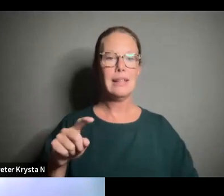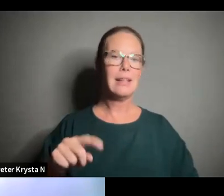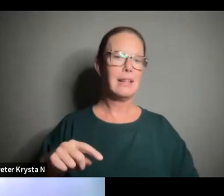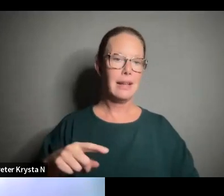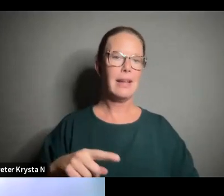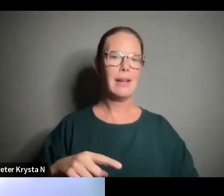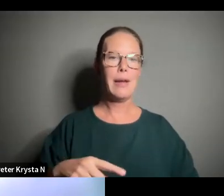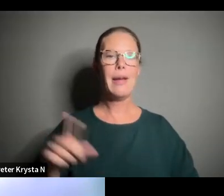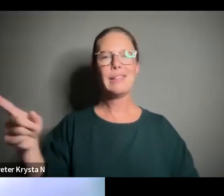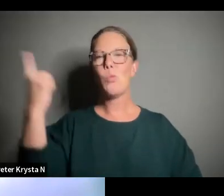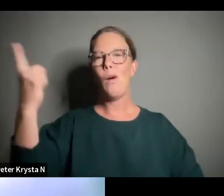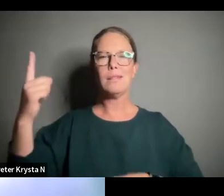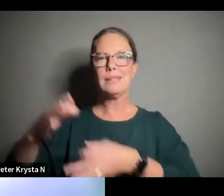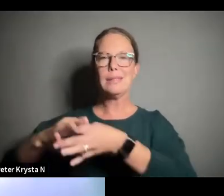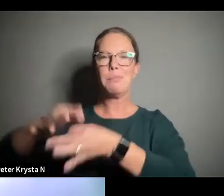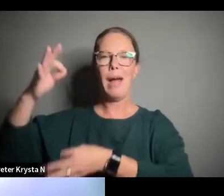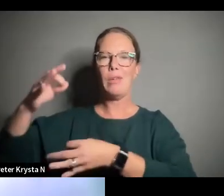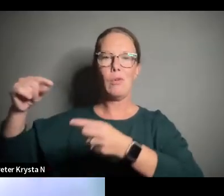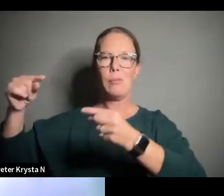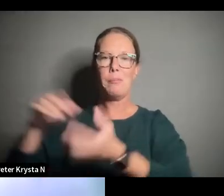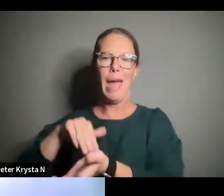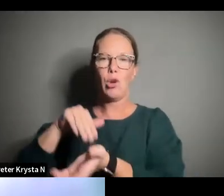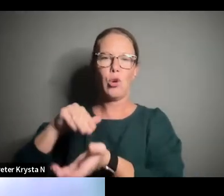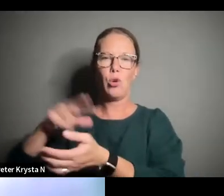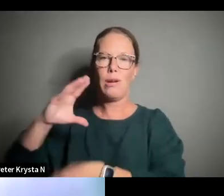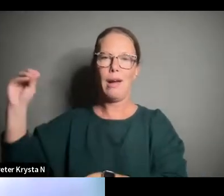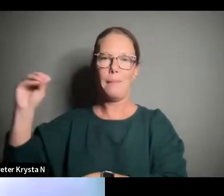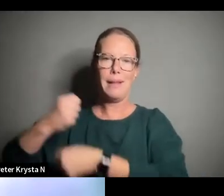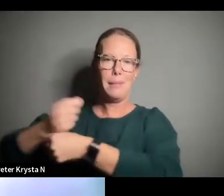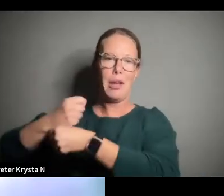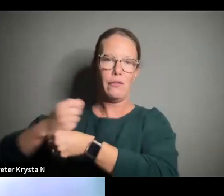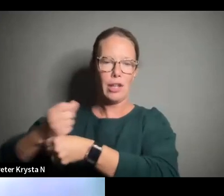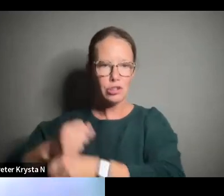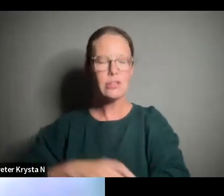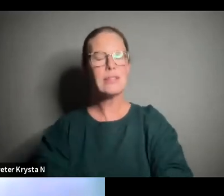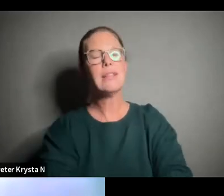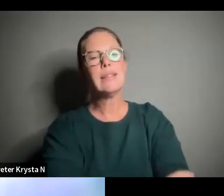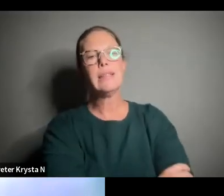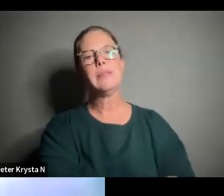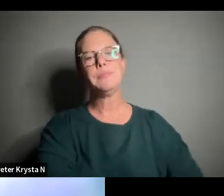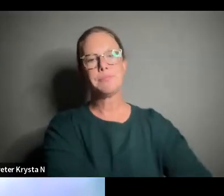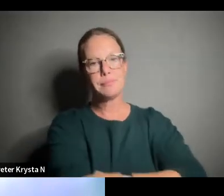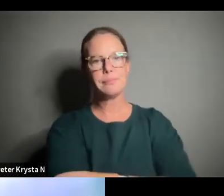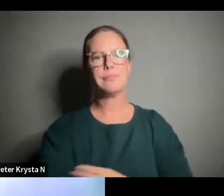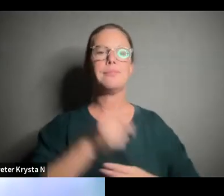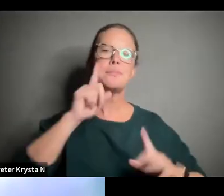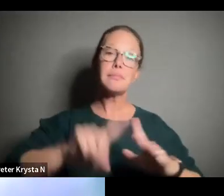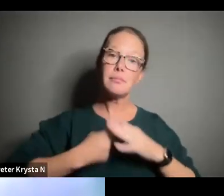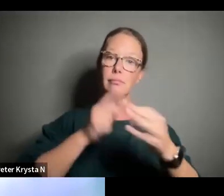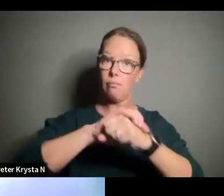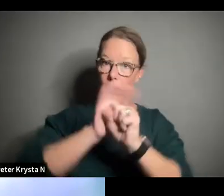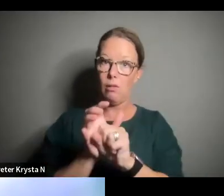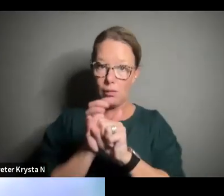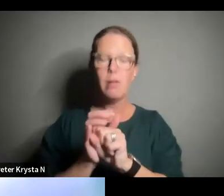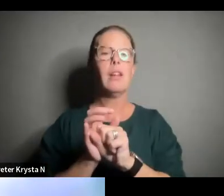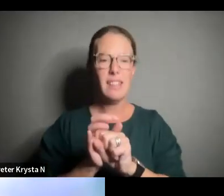Biomedical is a company that manufactures it. And probably, I think I'll mention this is, at the beginning of the pandemic, we began working